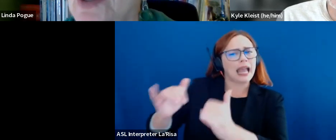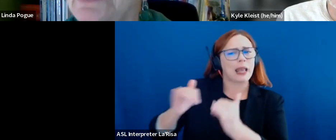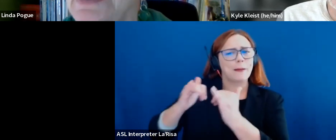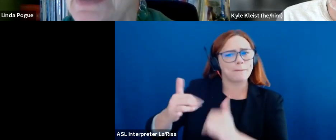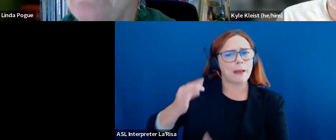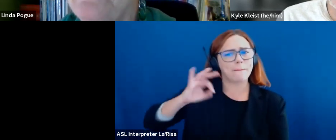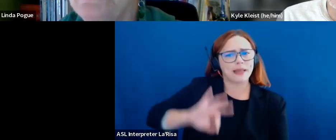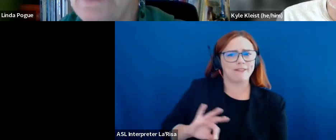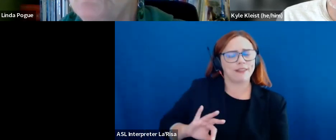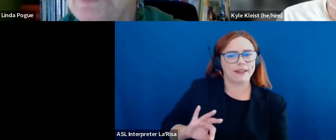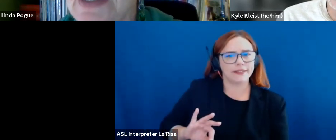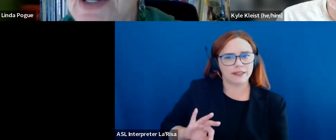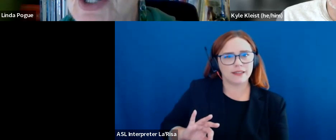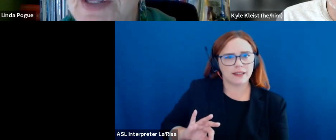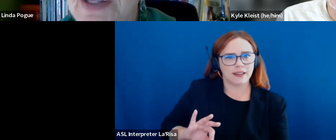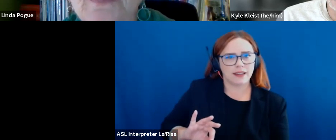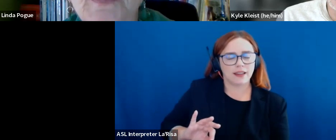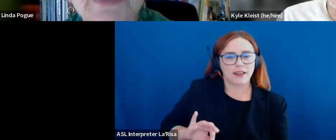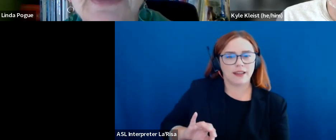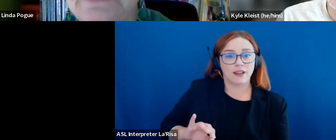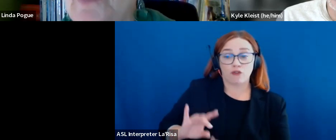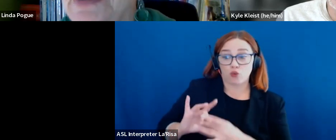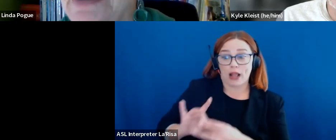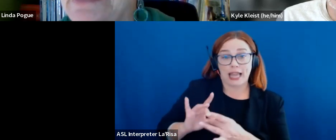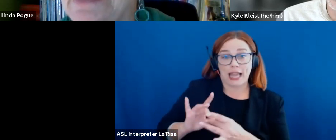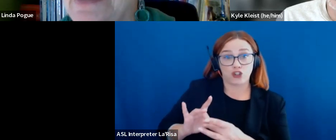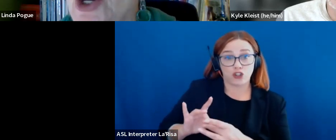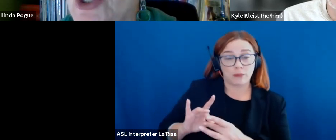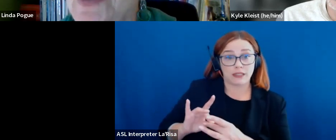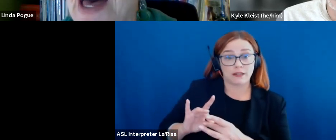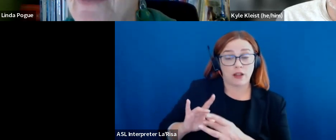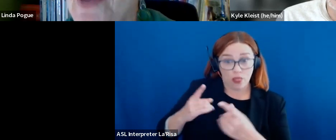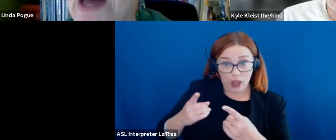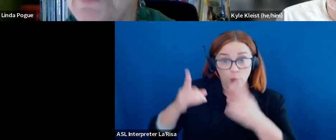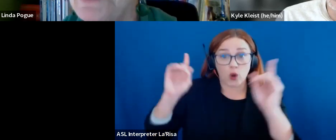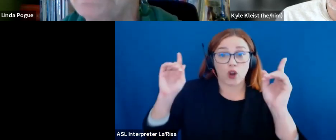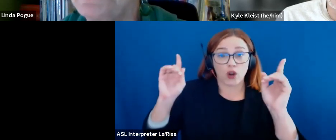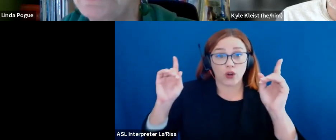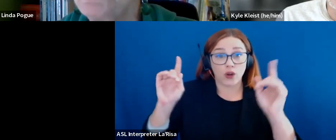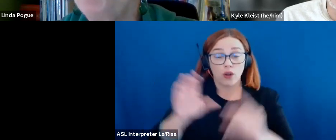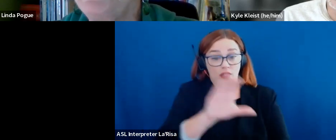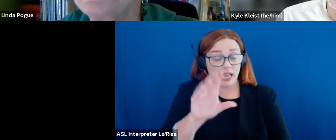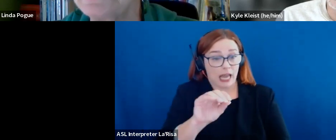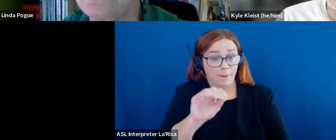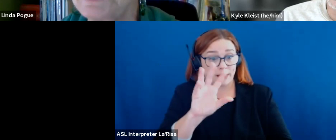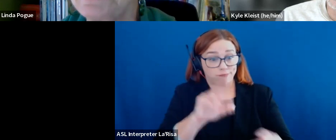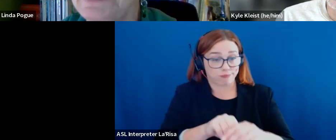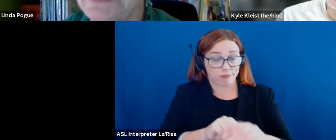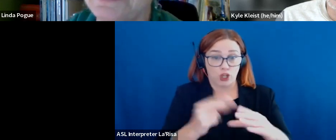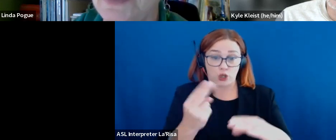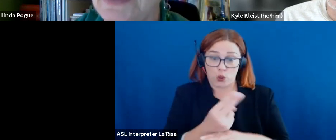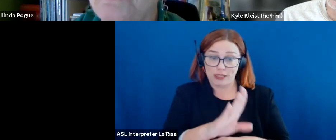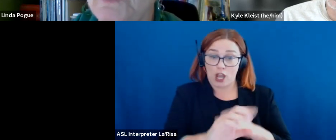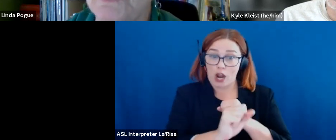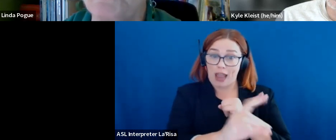that work. If that organization, that building company needs to use that for their advertising, so be it, as long as